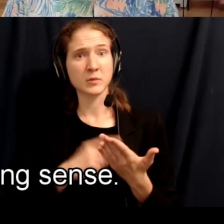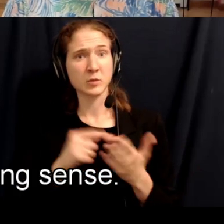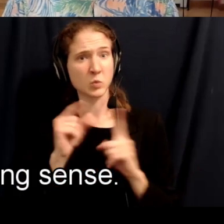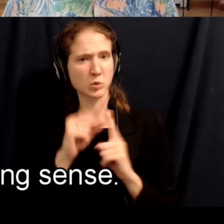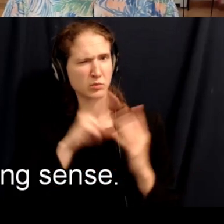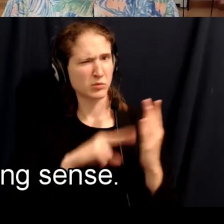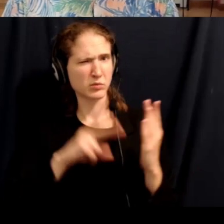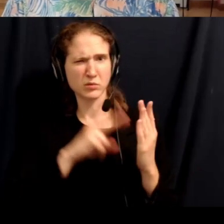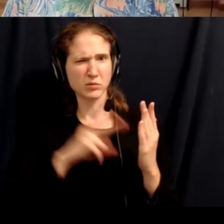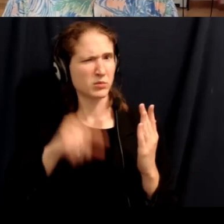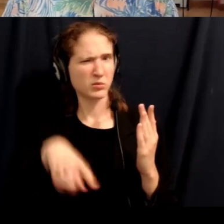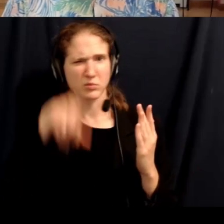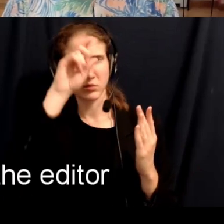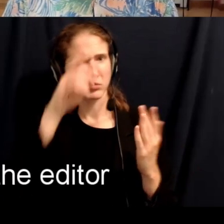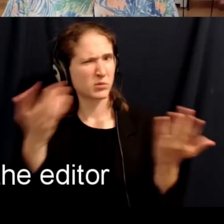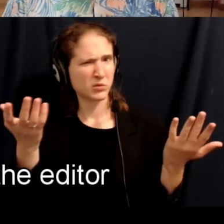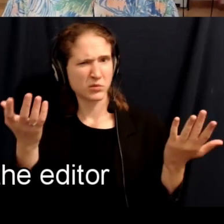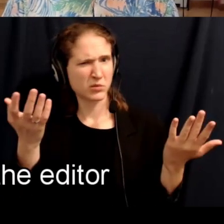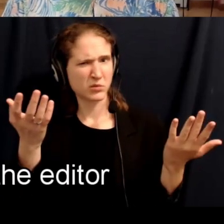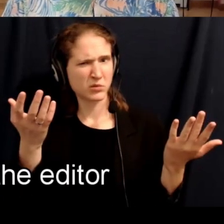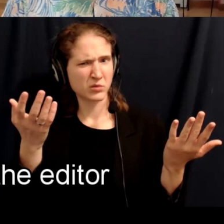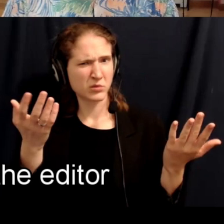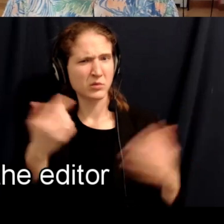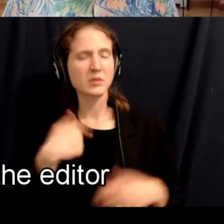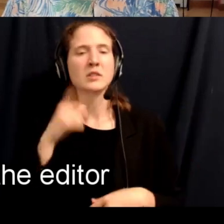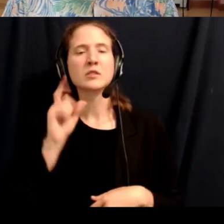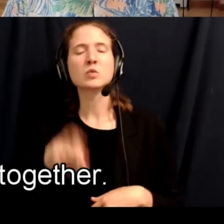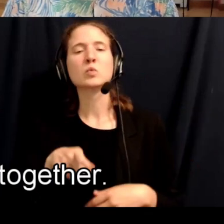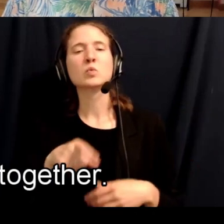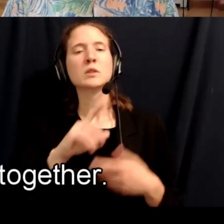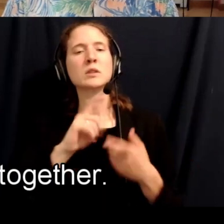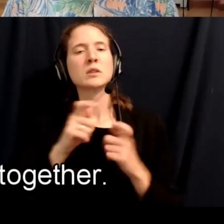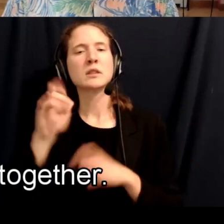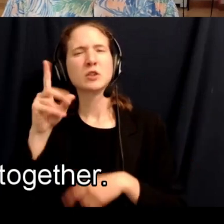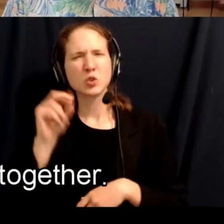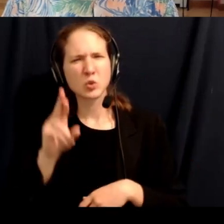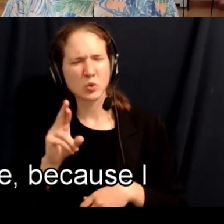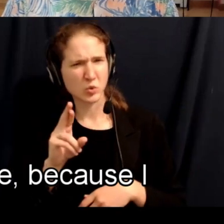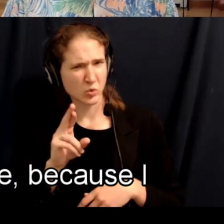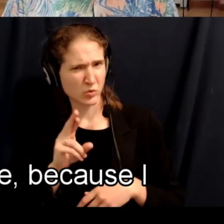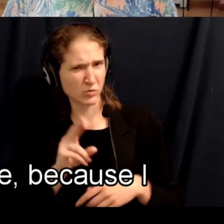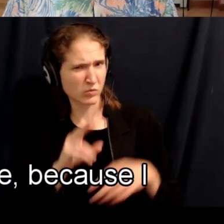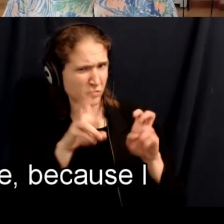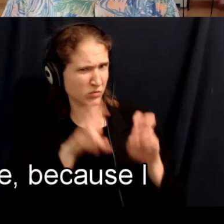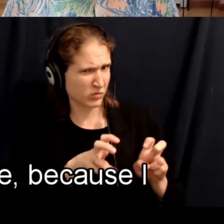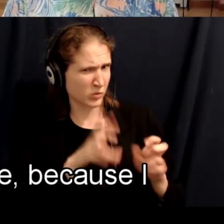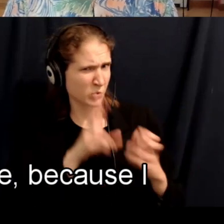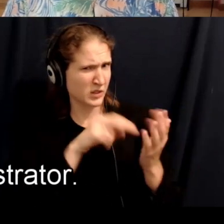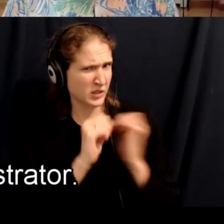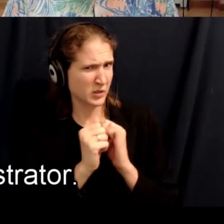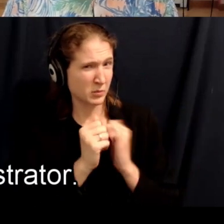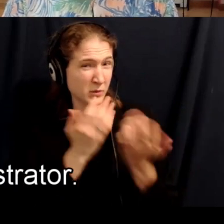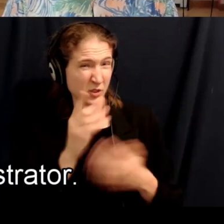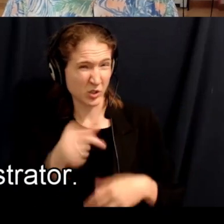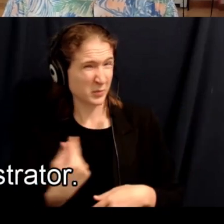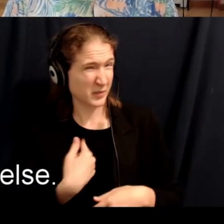"This is not making sense." Yeah. You know, I'd have to get back to the editor and say, let's read this together because maybe it's just me because I